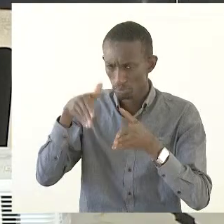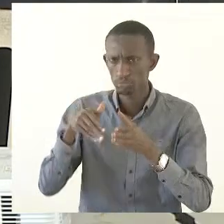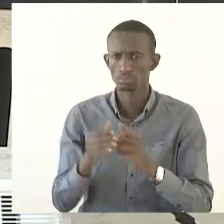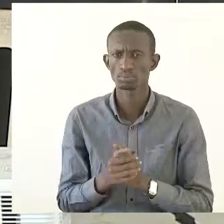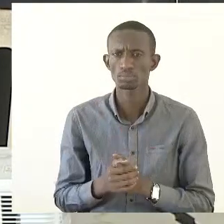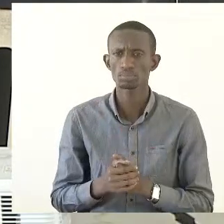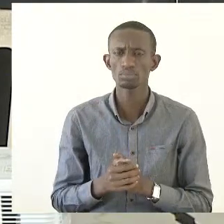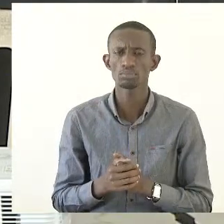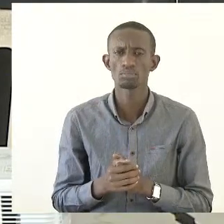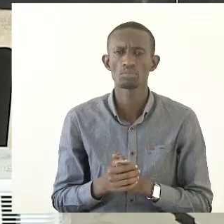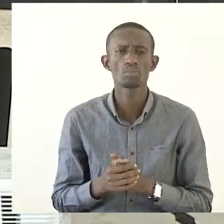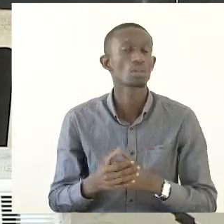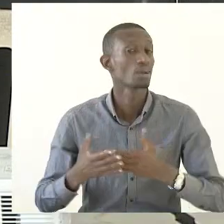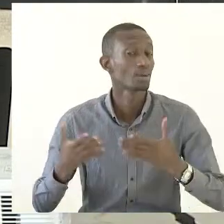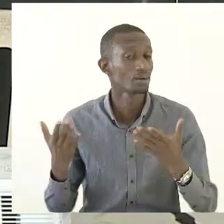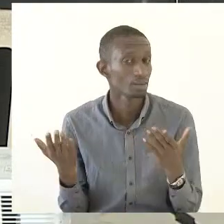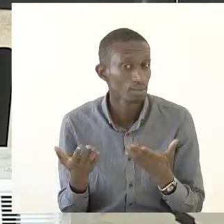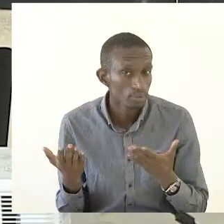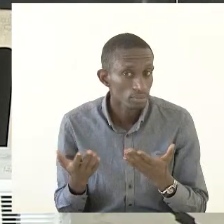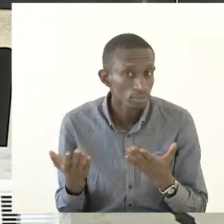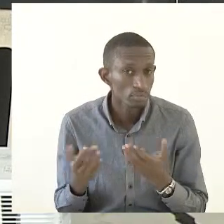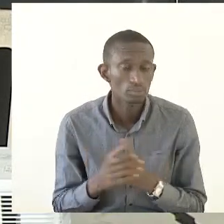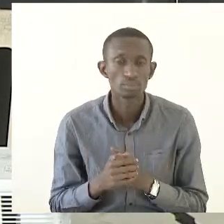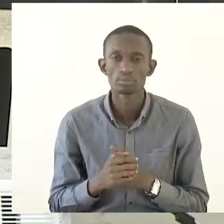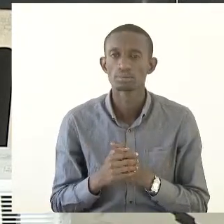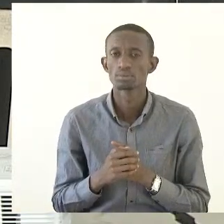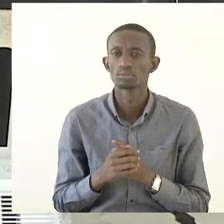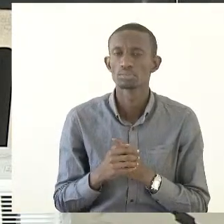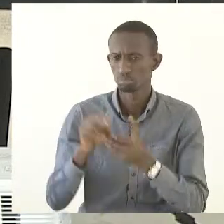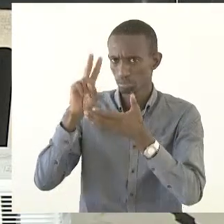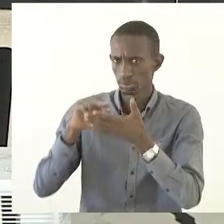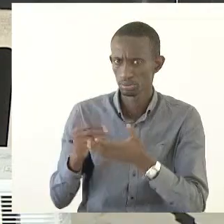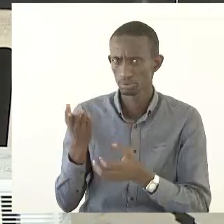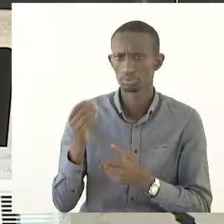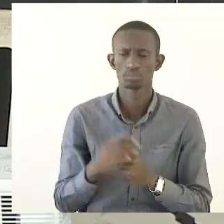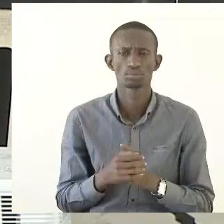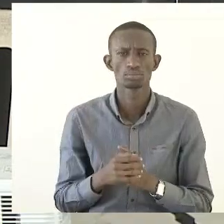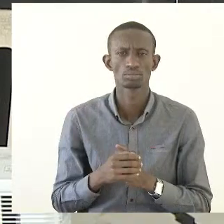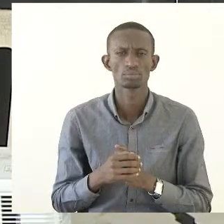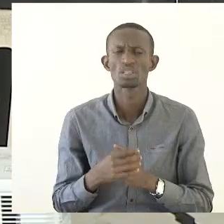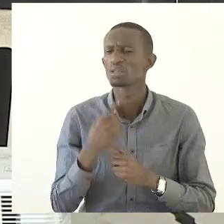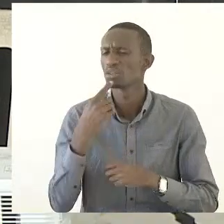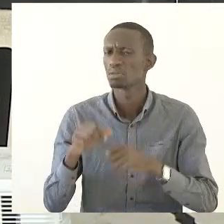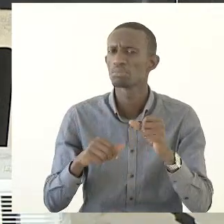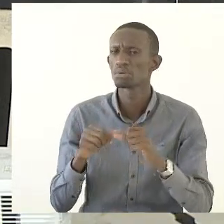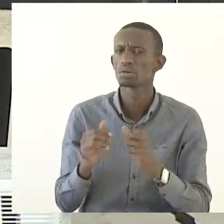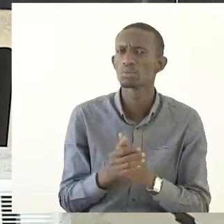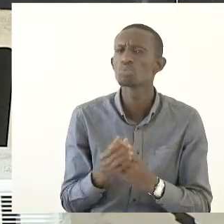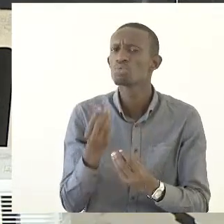this, how we did it. We talked about food they contain. How do you